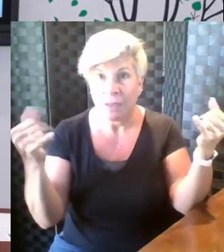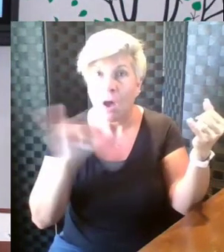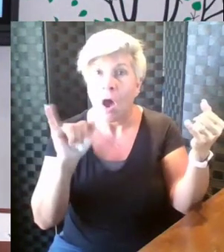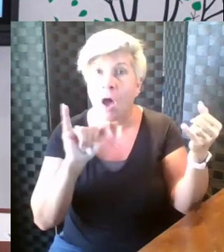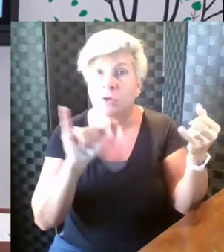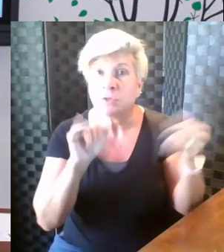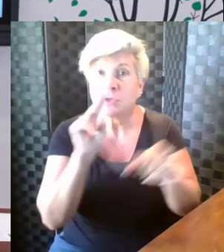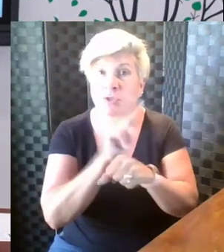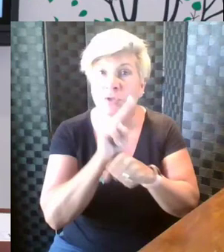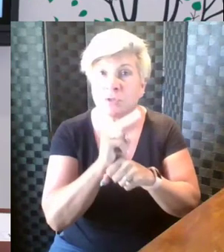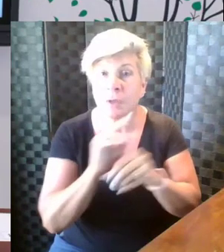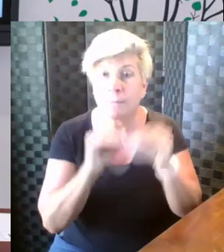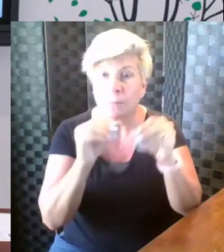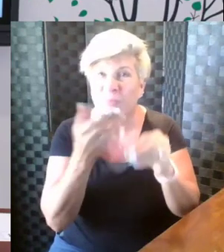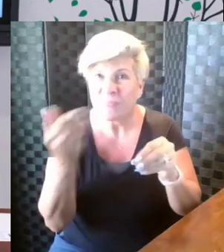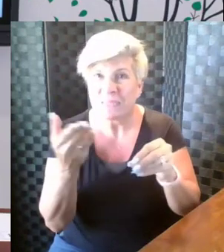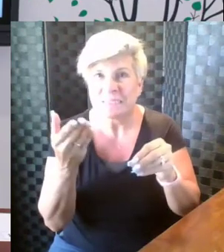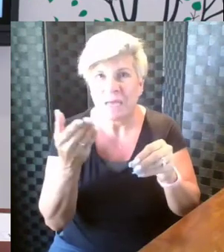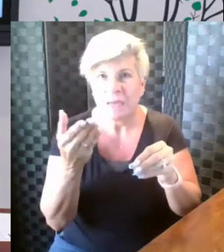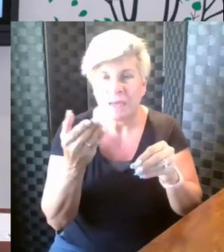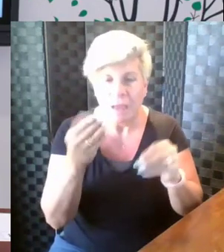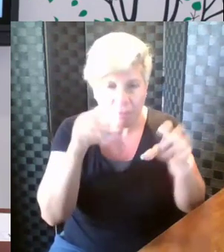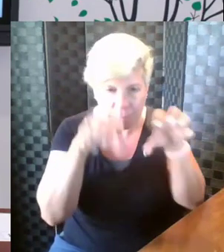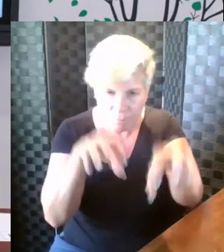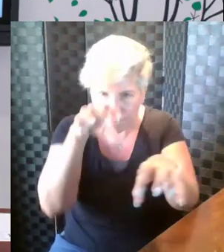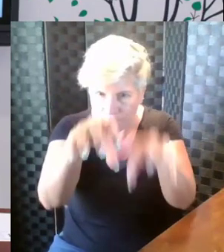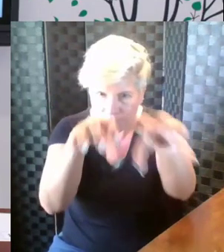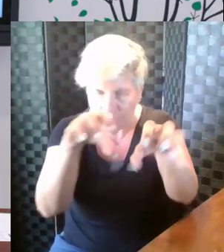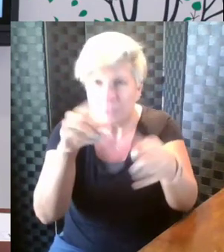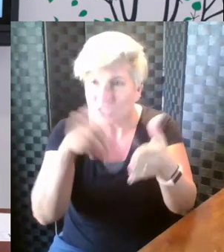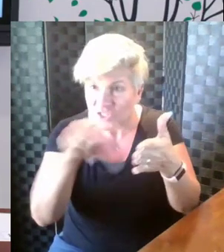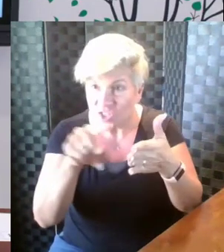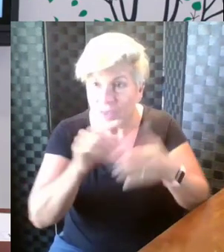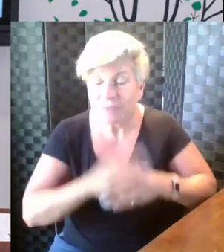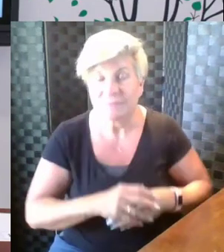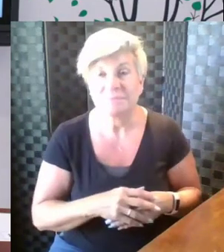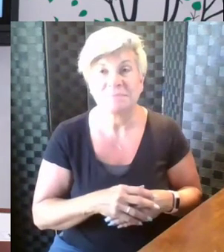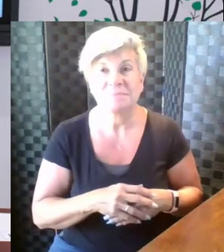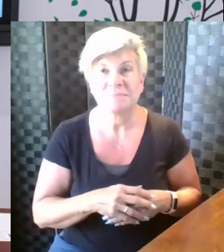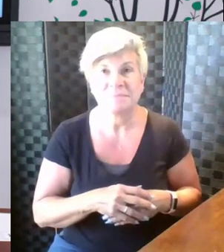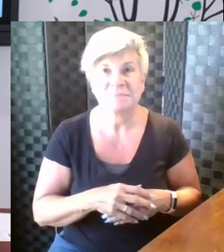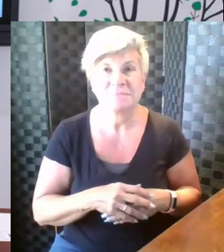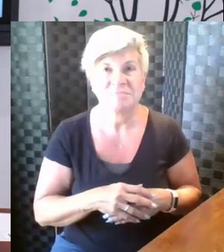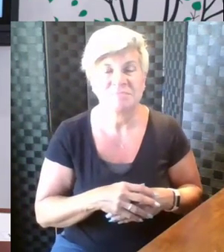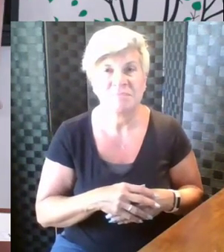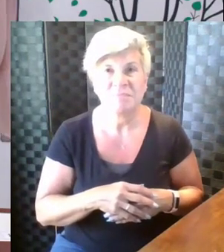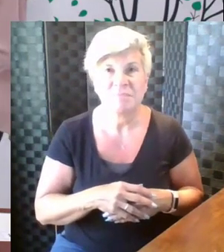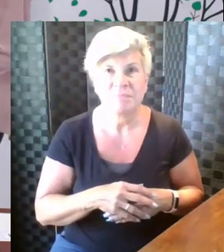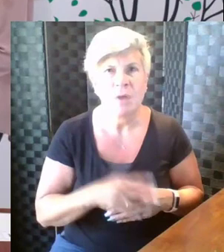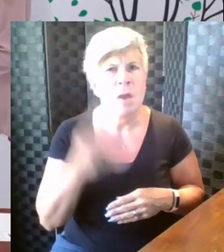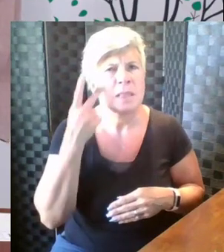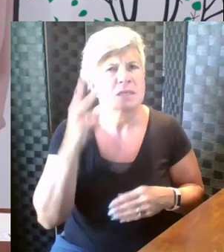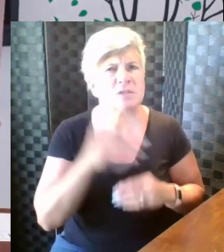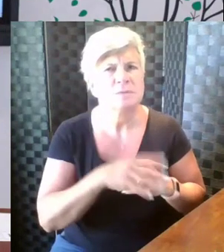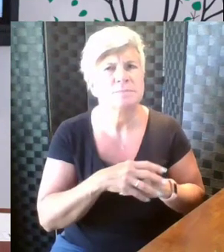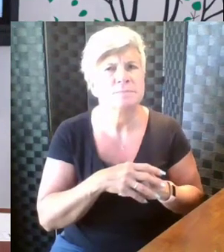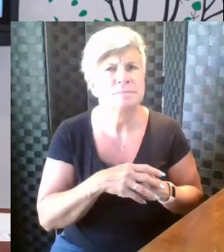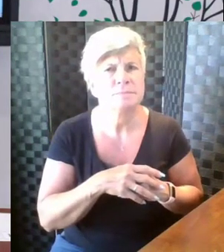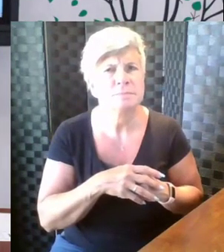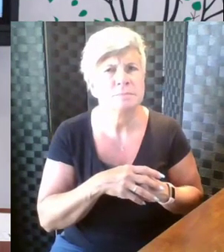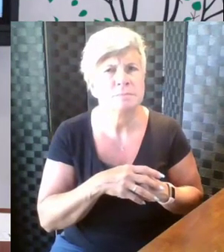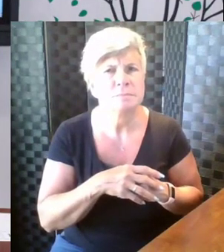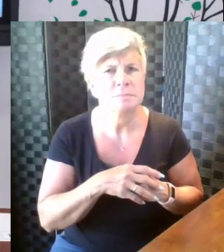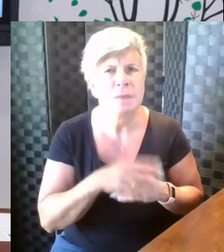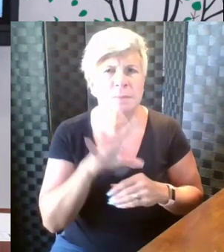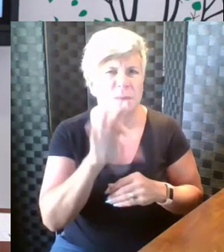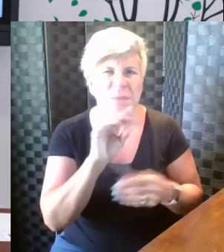also use it to put objects on to check and use that matching strategy if you need more support. So let's take a look. I'm just